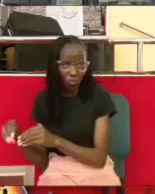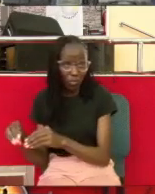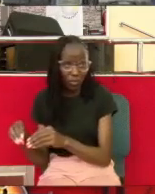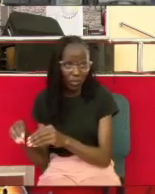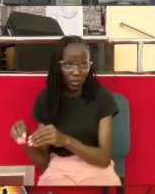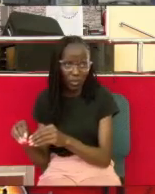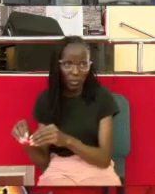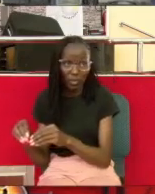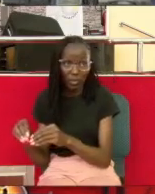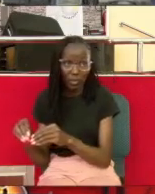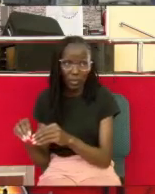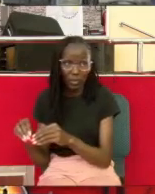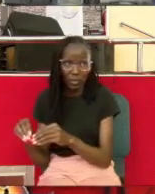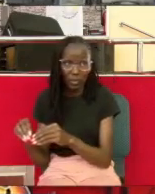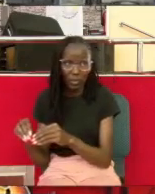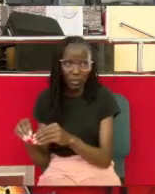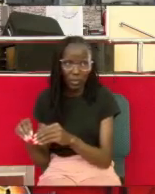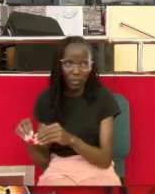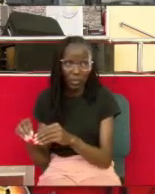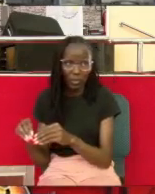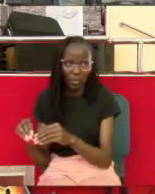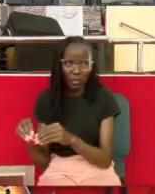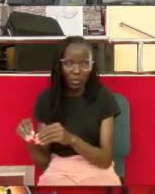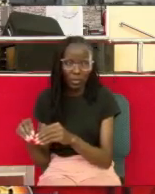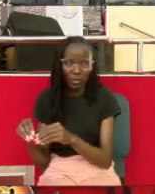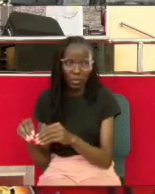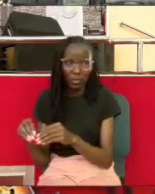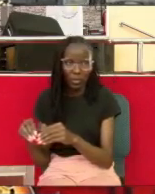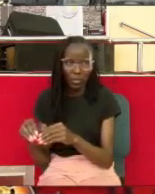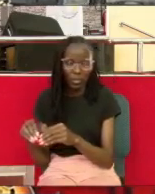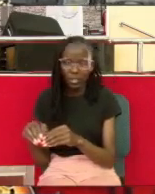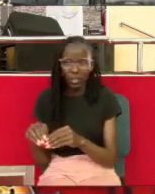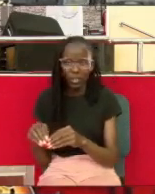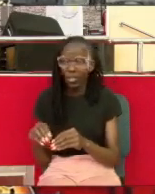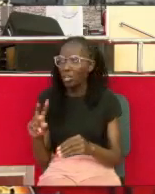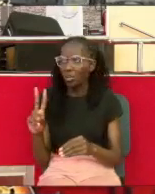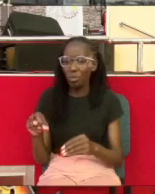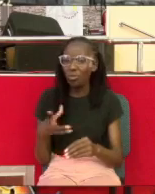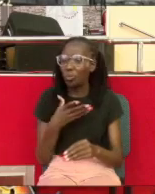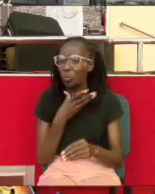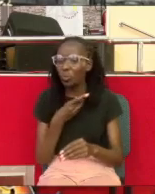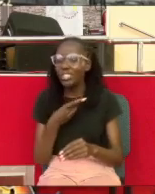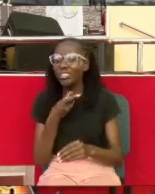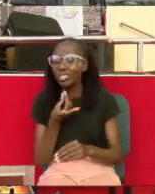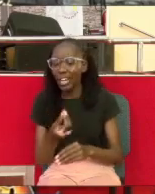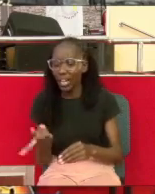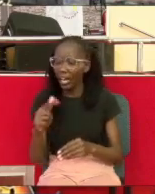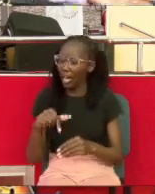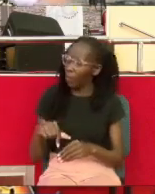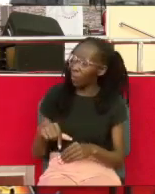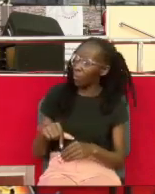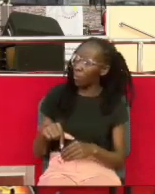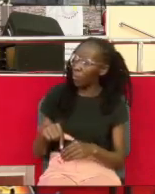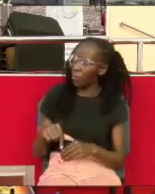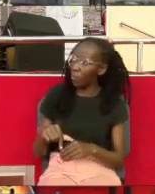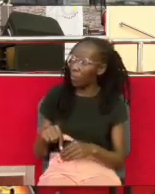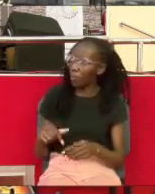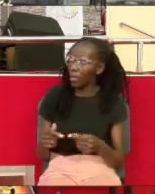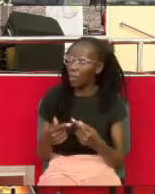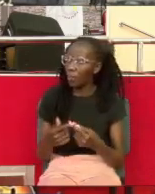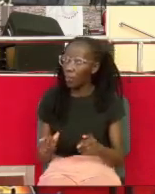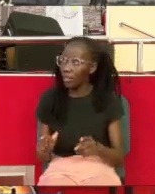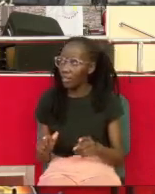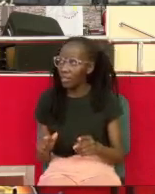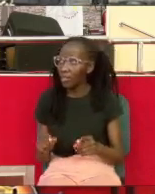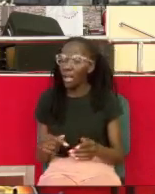The moment the 9 left, they did not desire to come back. But there is something that happened